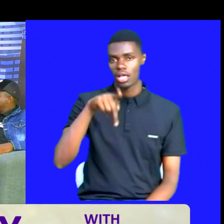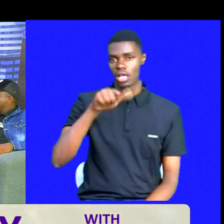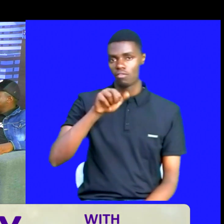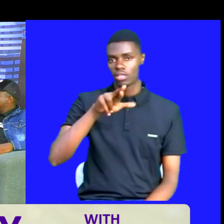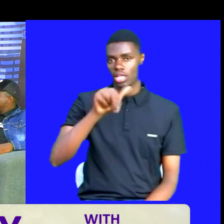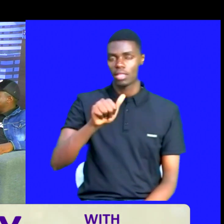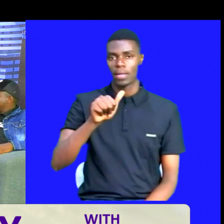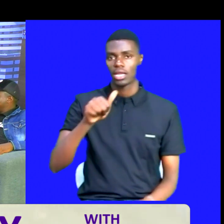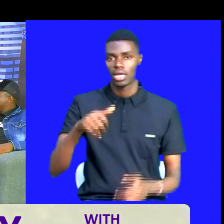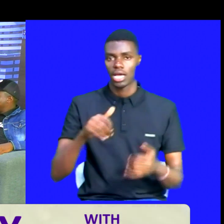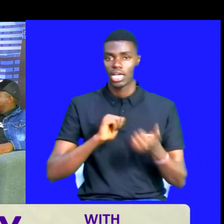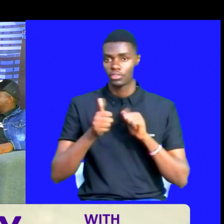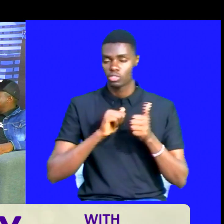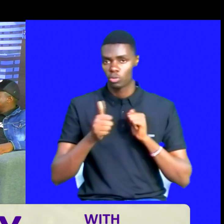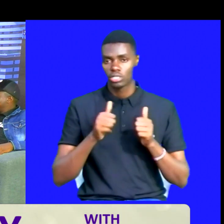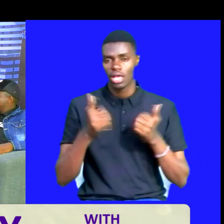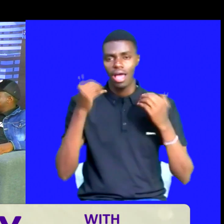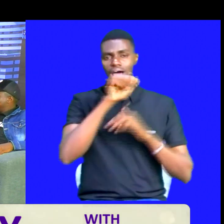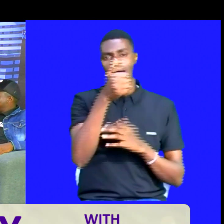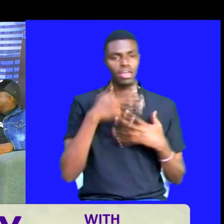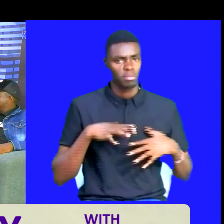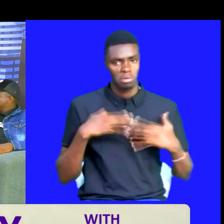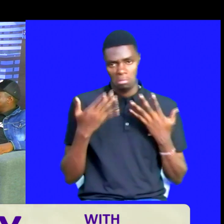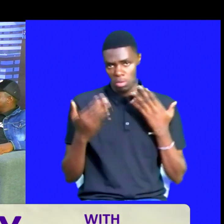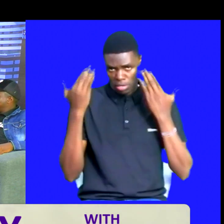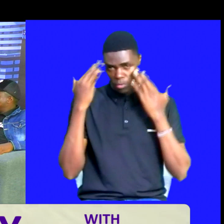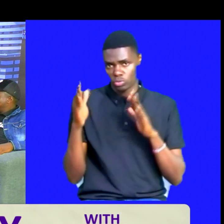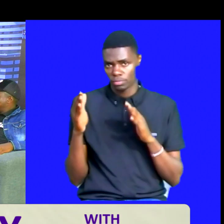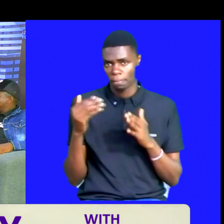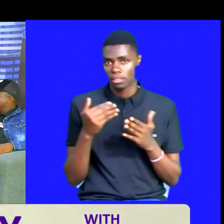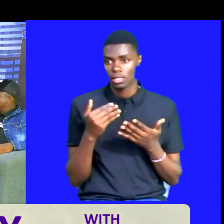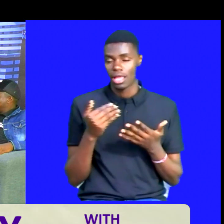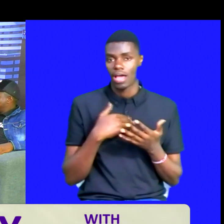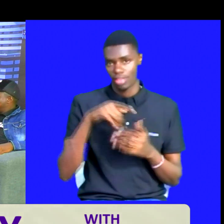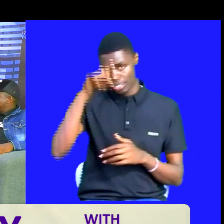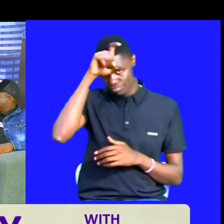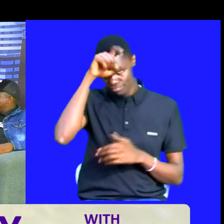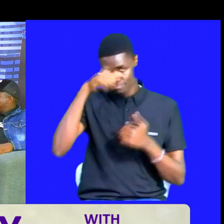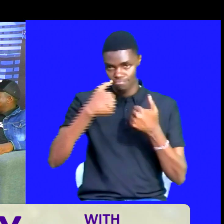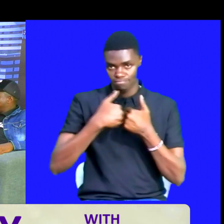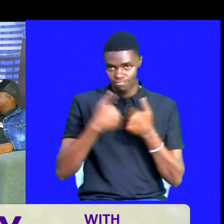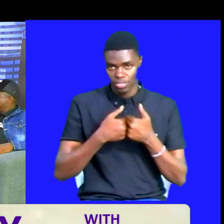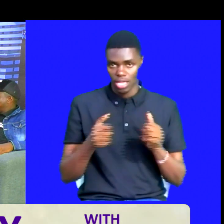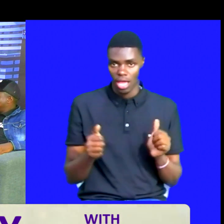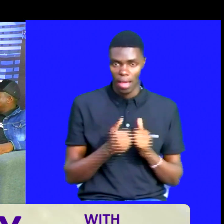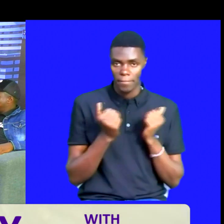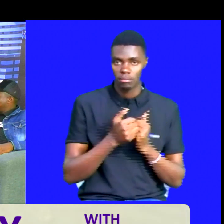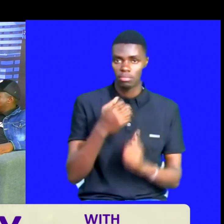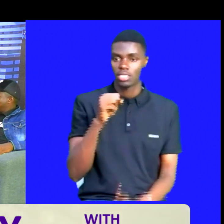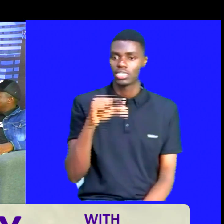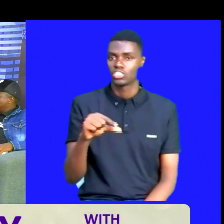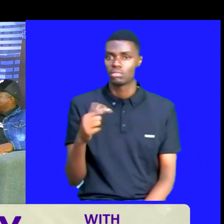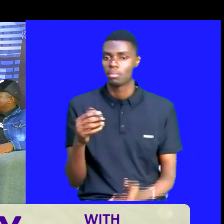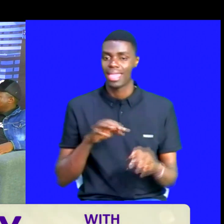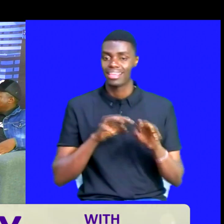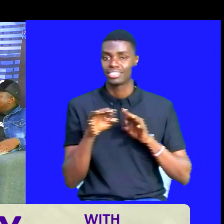Clearly wengine waweza kujua, but then again, there's that the Egypt tournament coming up in Egypt. Bona SG, maybe you can shine